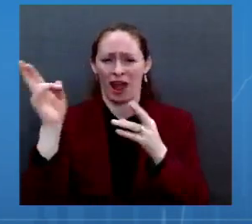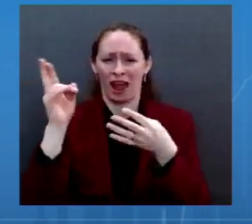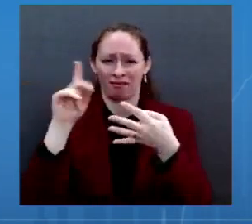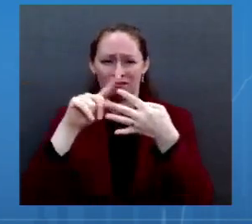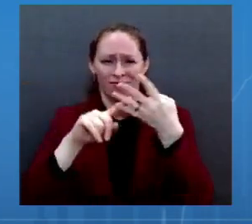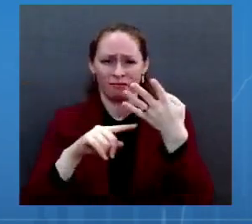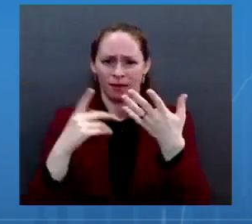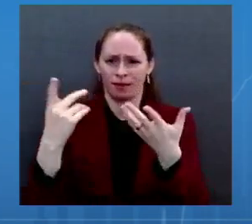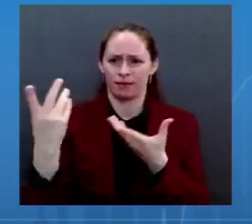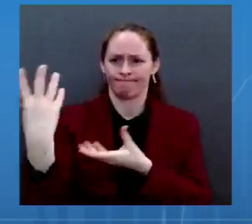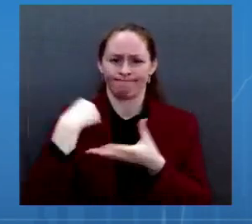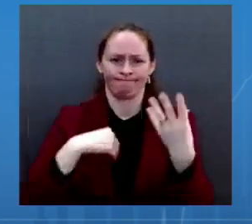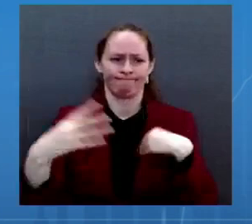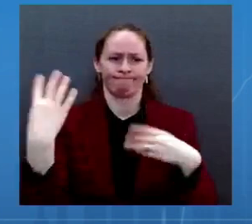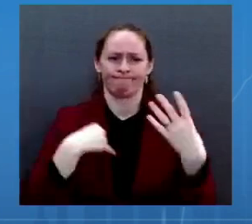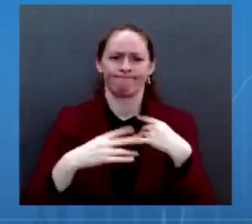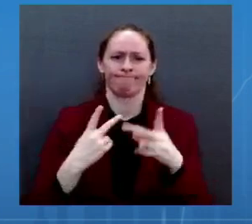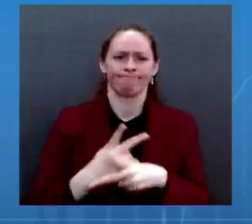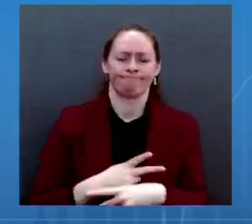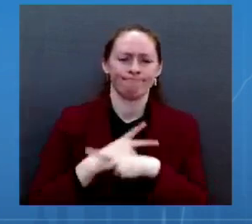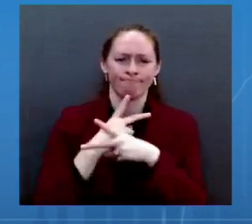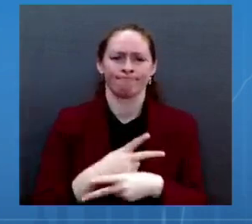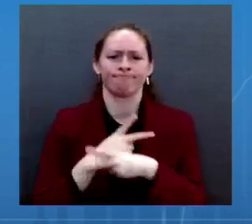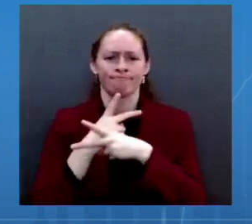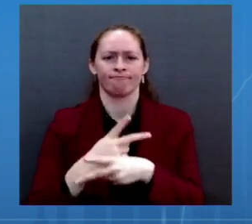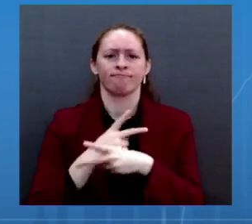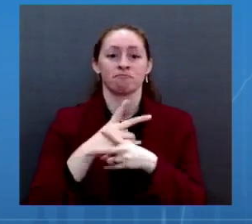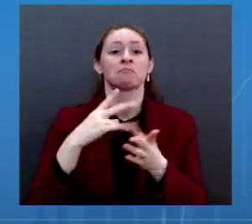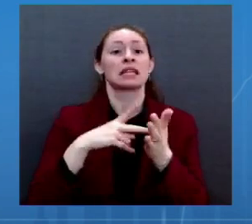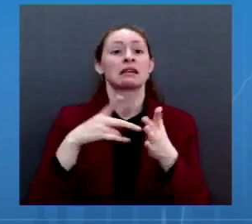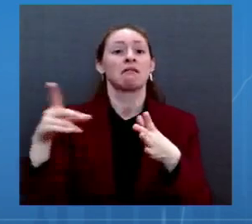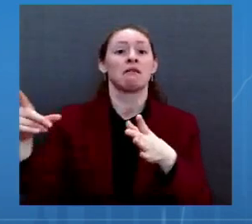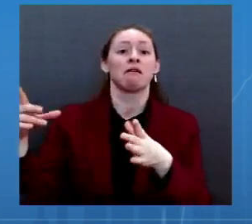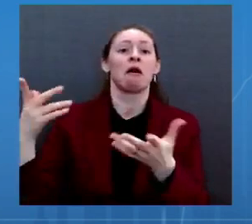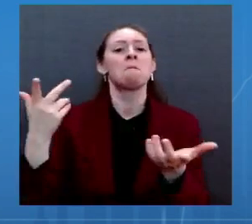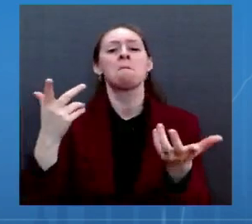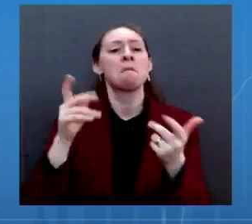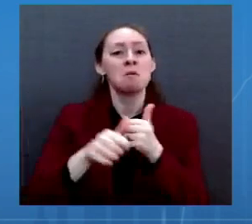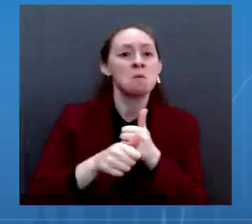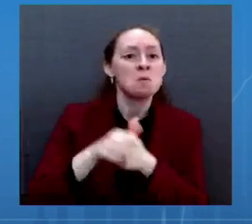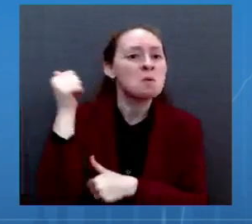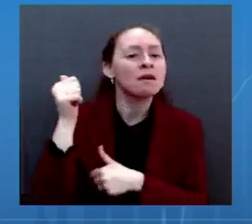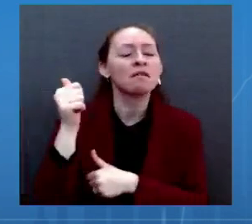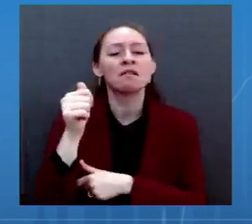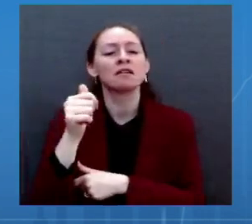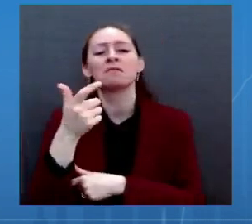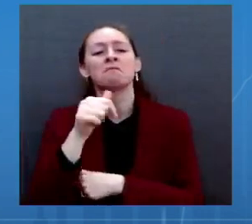children. All right. Well, thank you, everybody. Talk to you soon. Thank you.